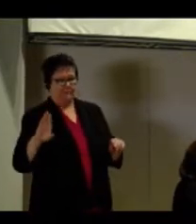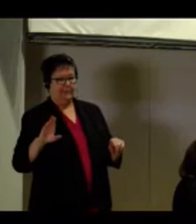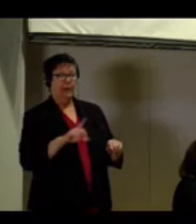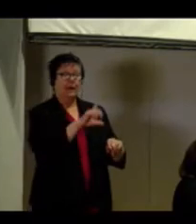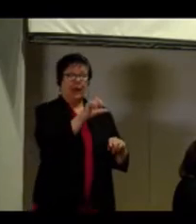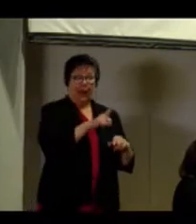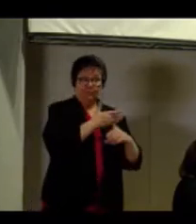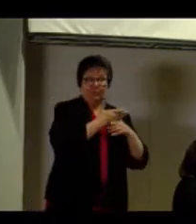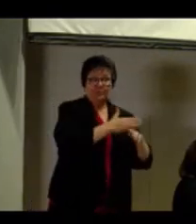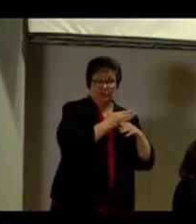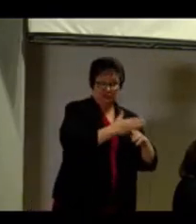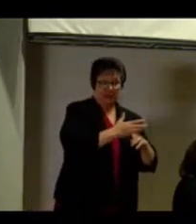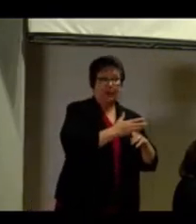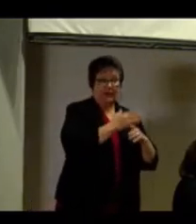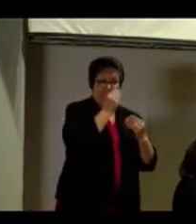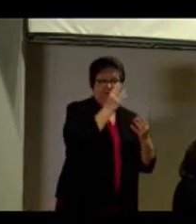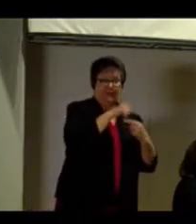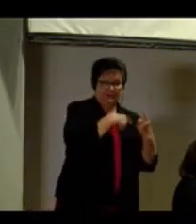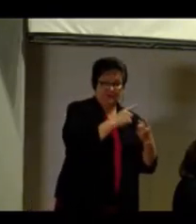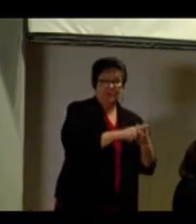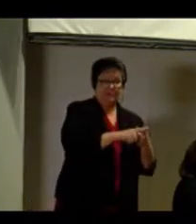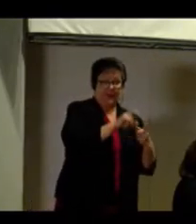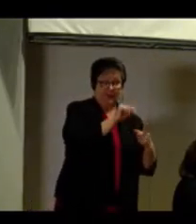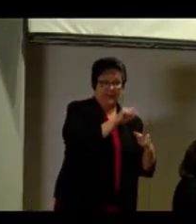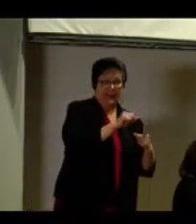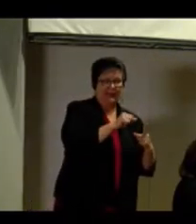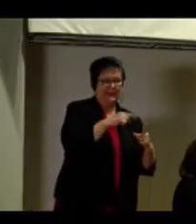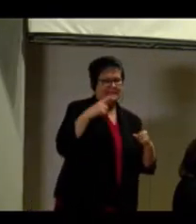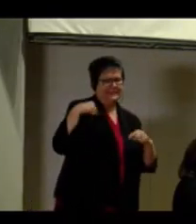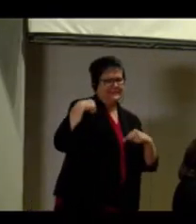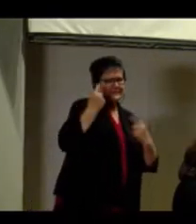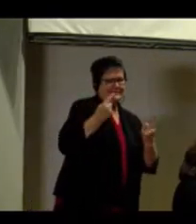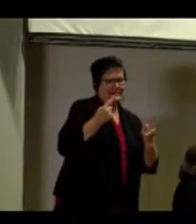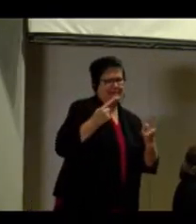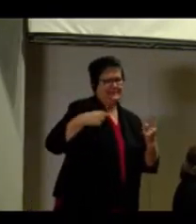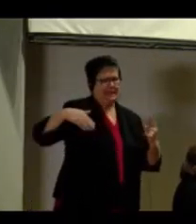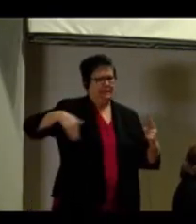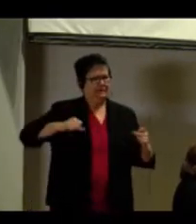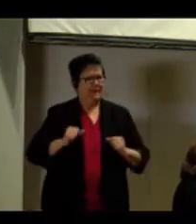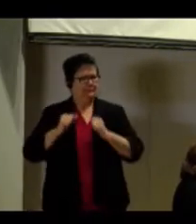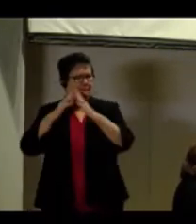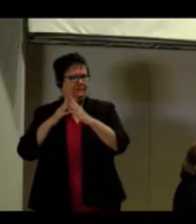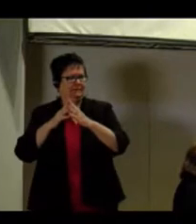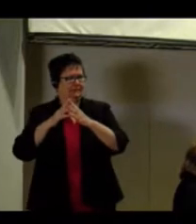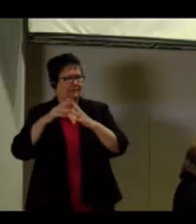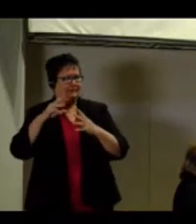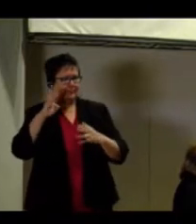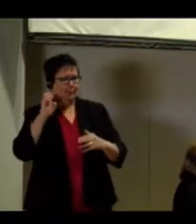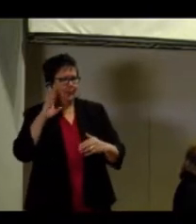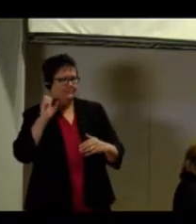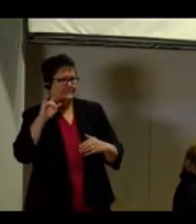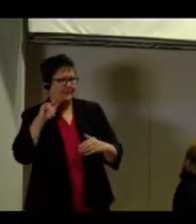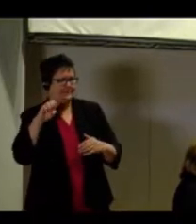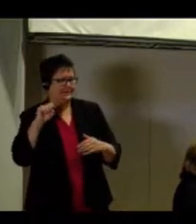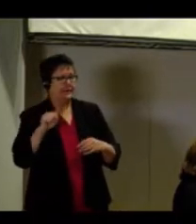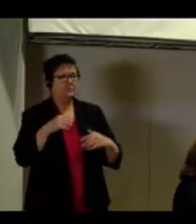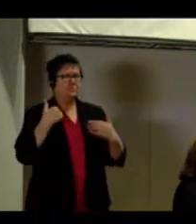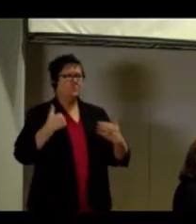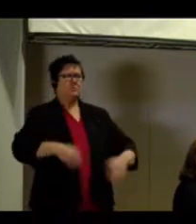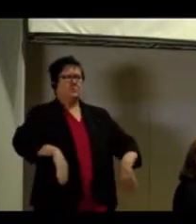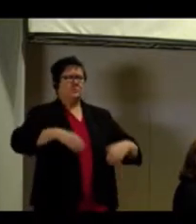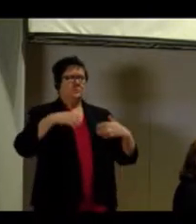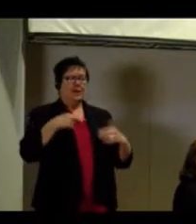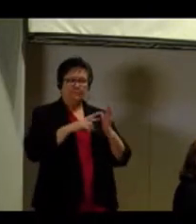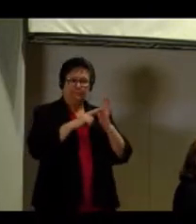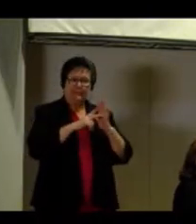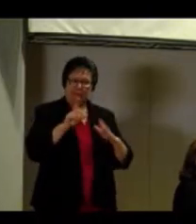were collection databases and since before there were websites. That's extraordinary, and it says something about how much libraries care